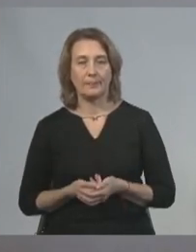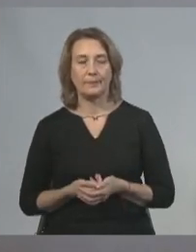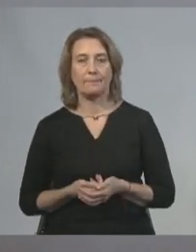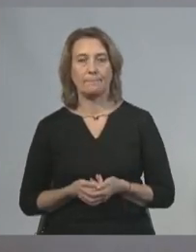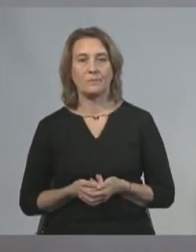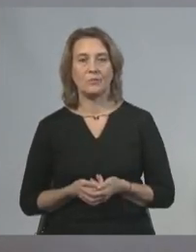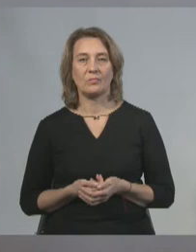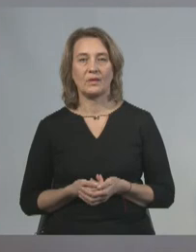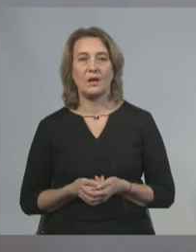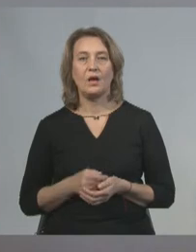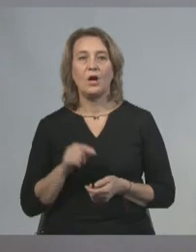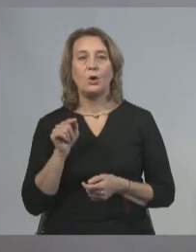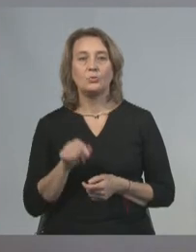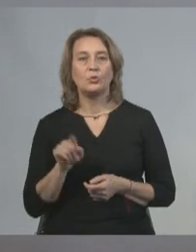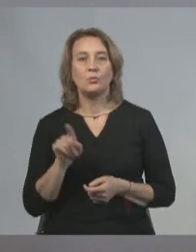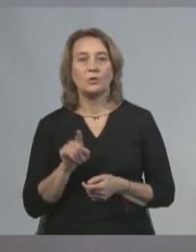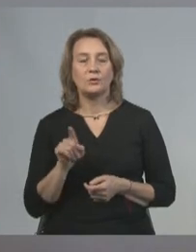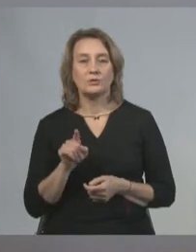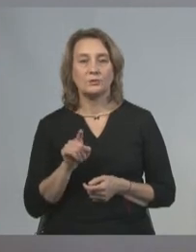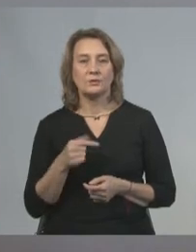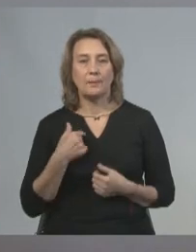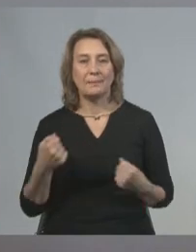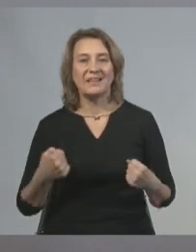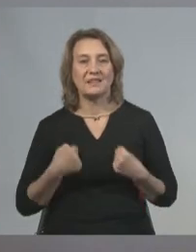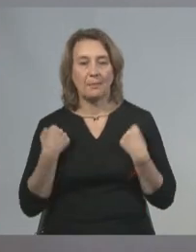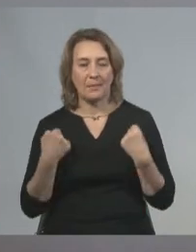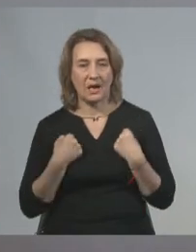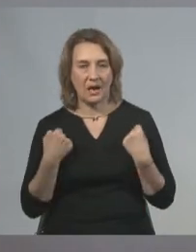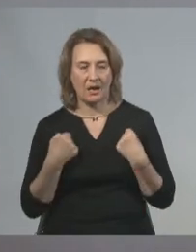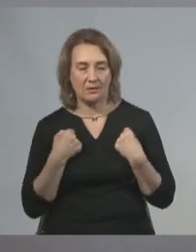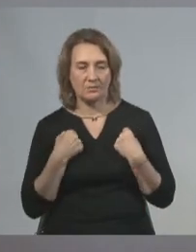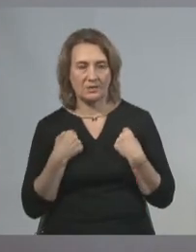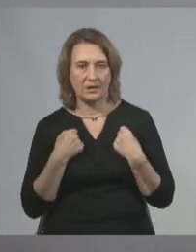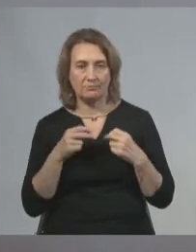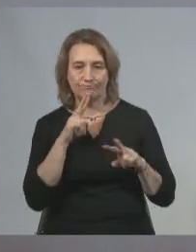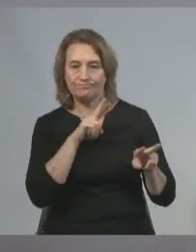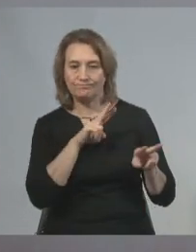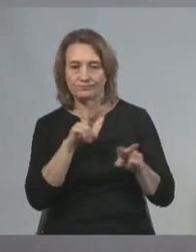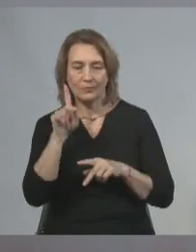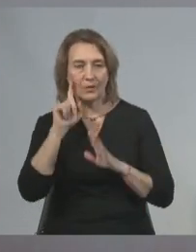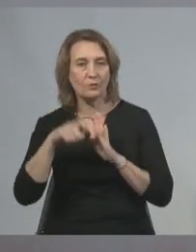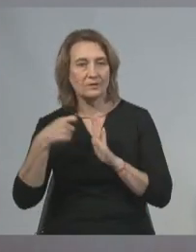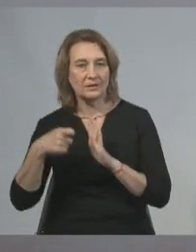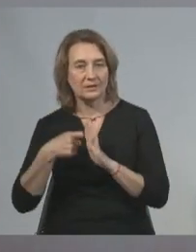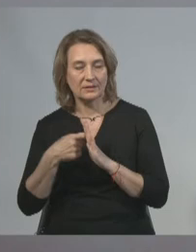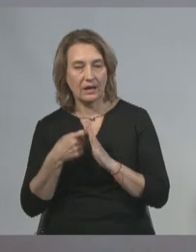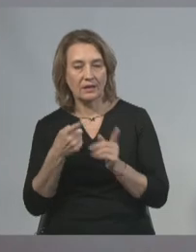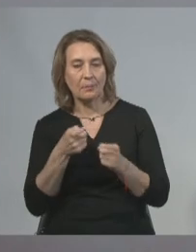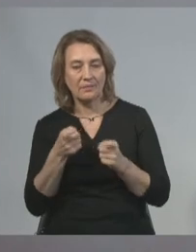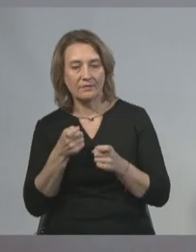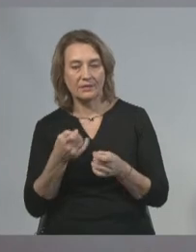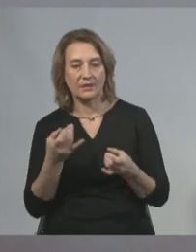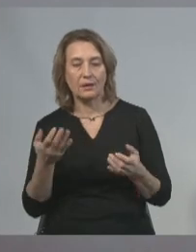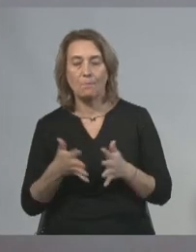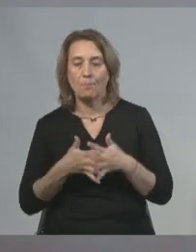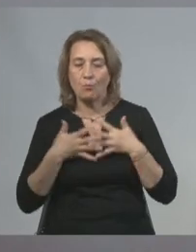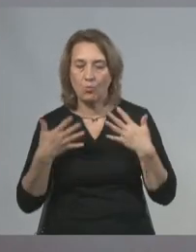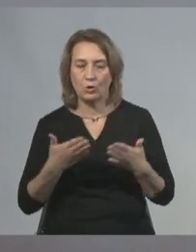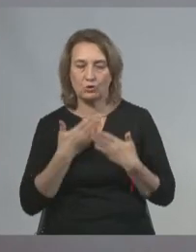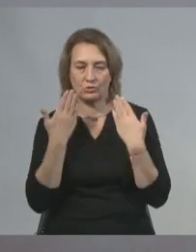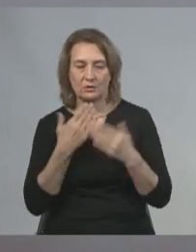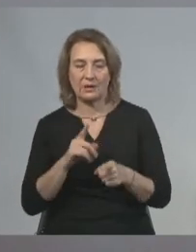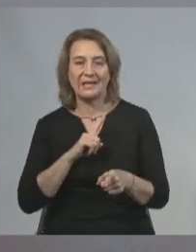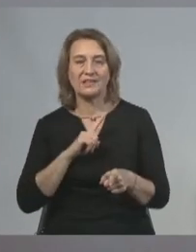quick they try to uh uh attract more uh readers and they use a woman